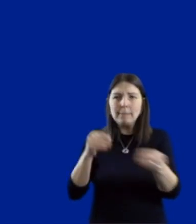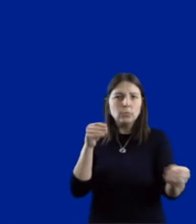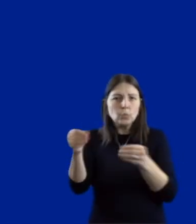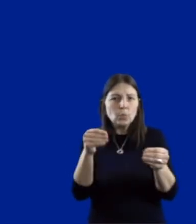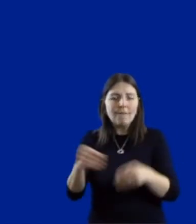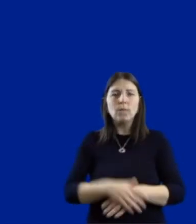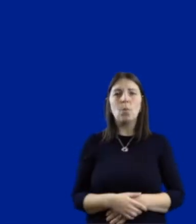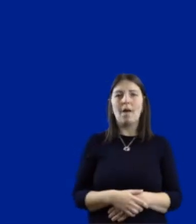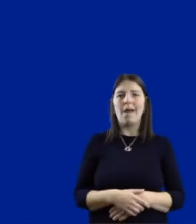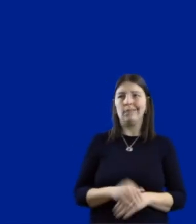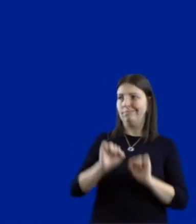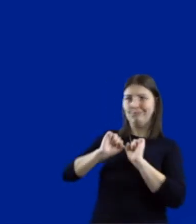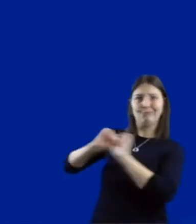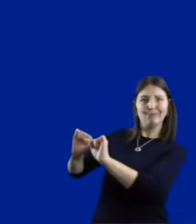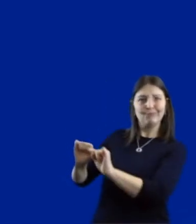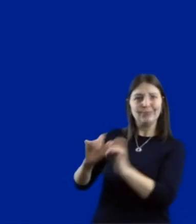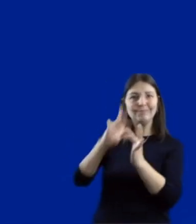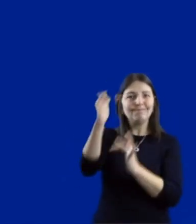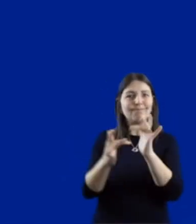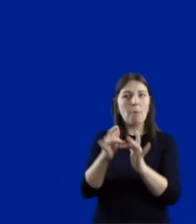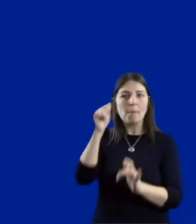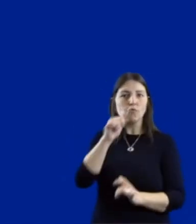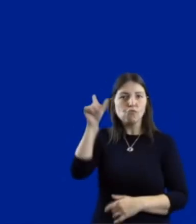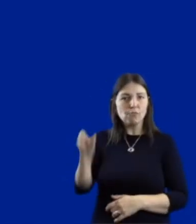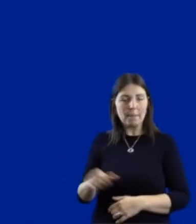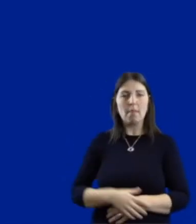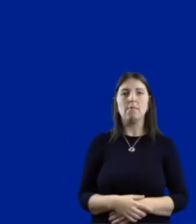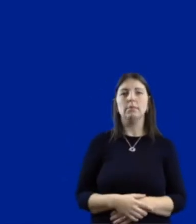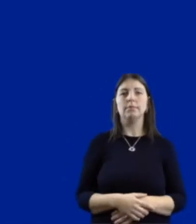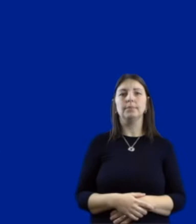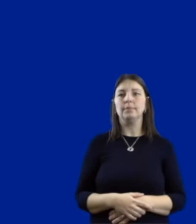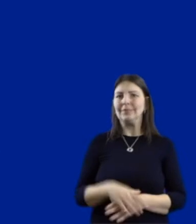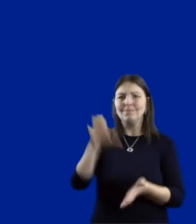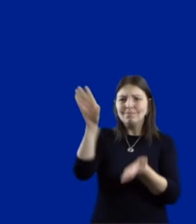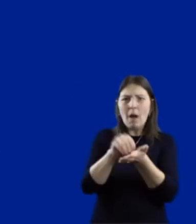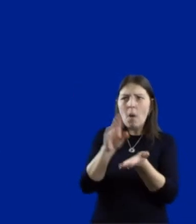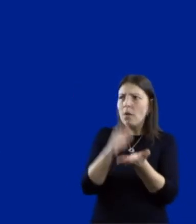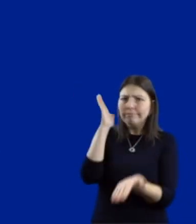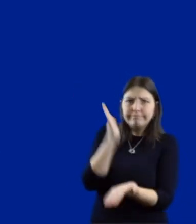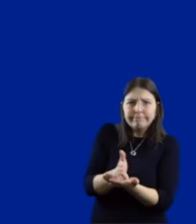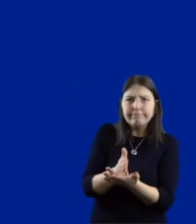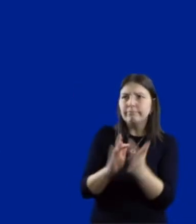Keep cybercriminals out. Only download from trusted sources.